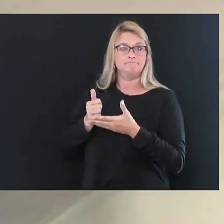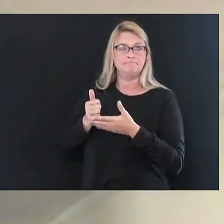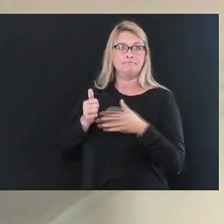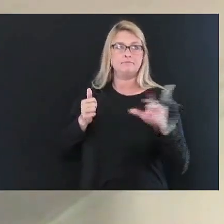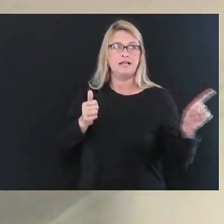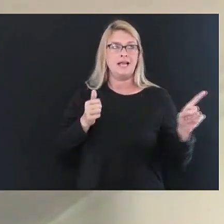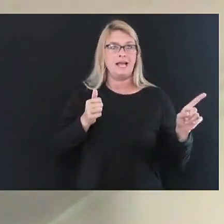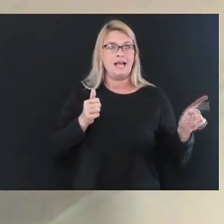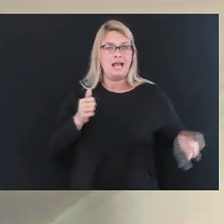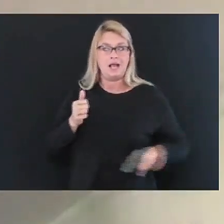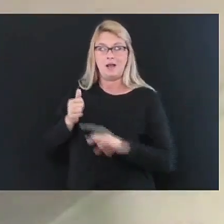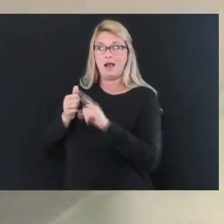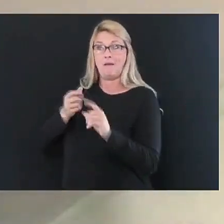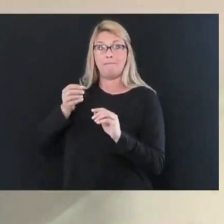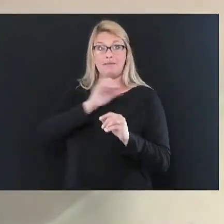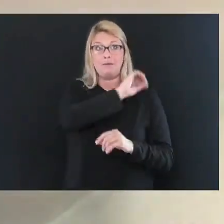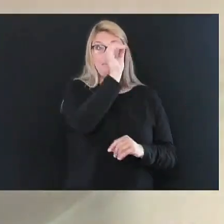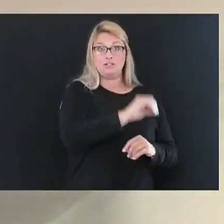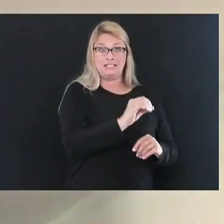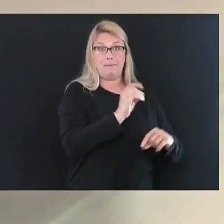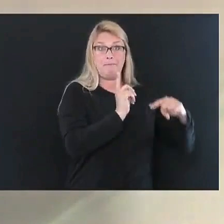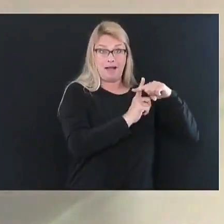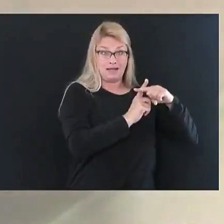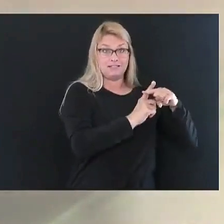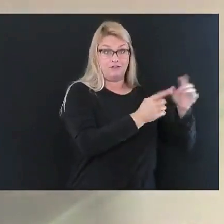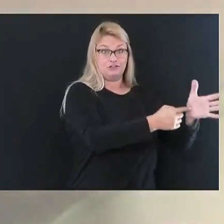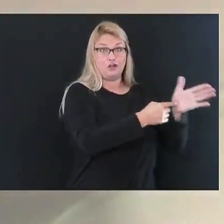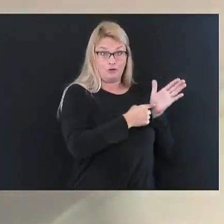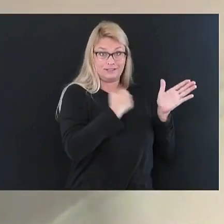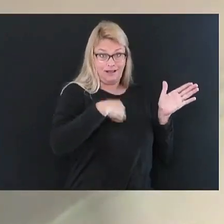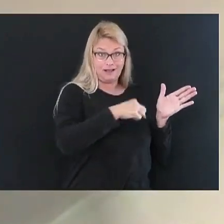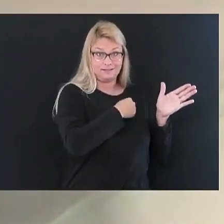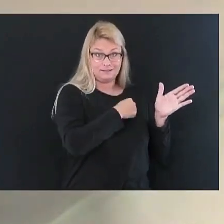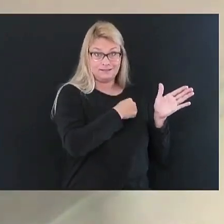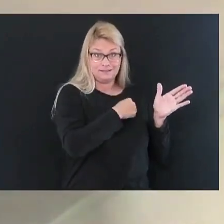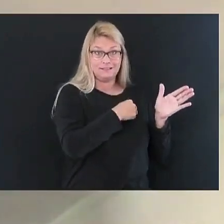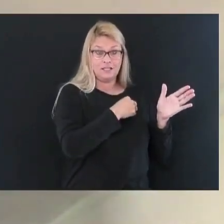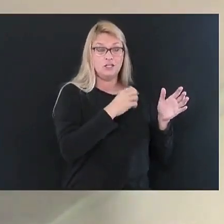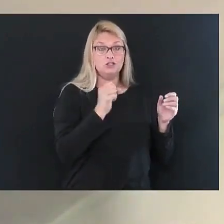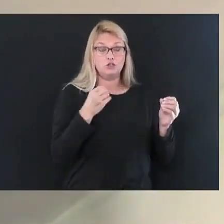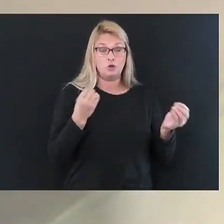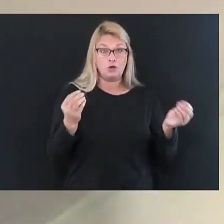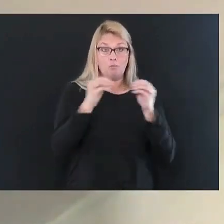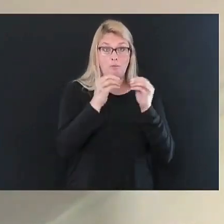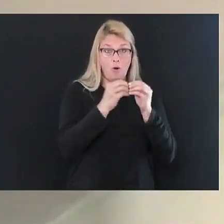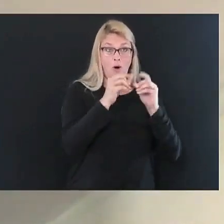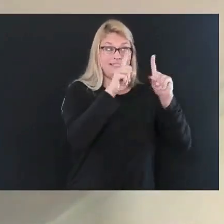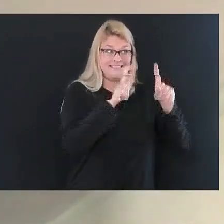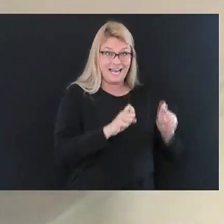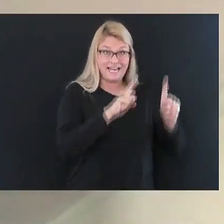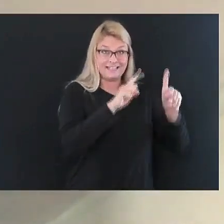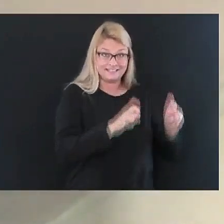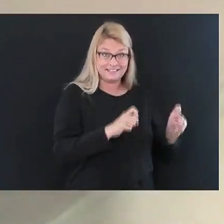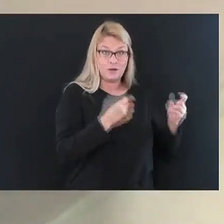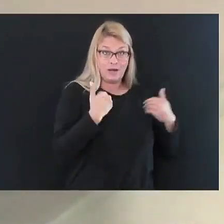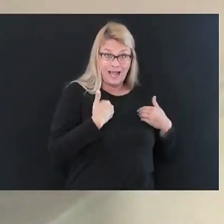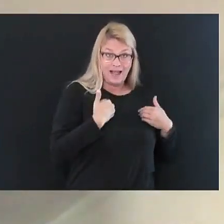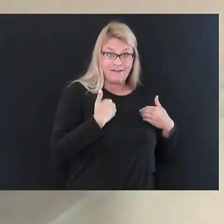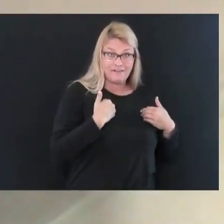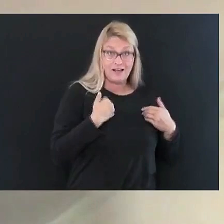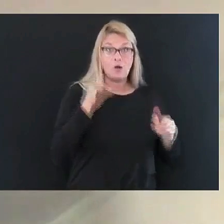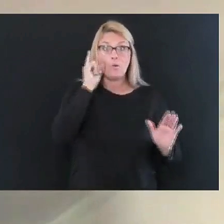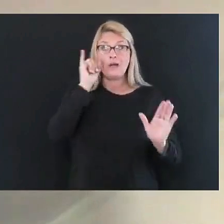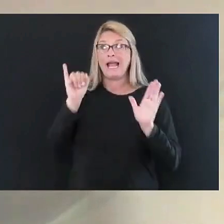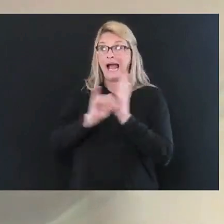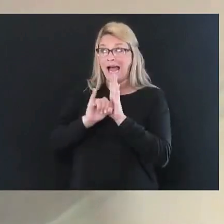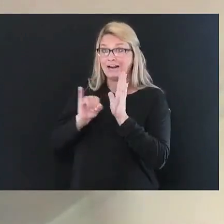you do, but the percent positive rate does. So as we do more tests, like Berkeley County has done, for instance, then